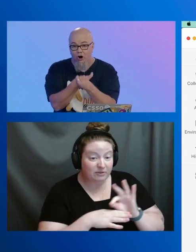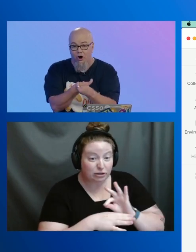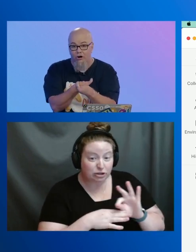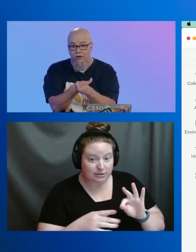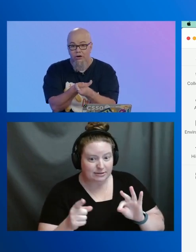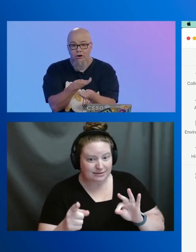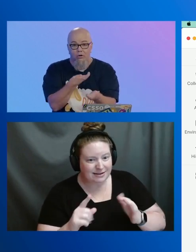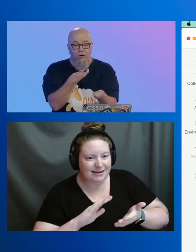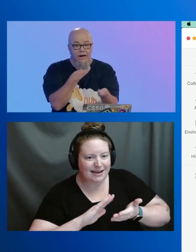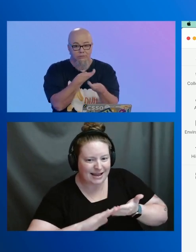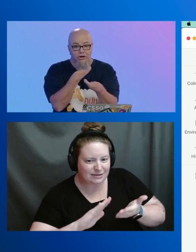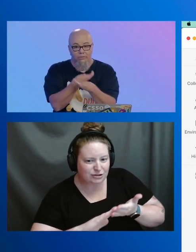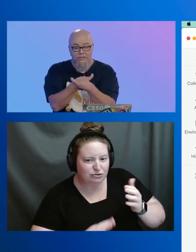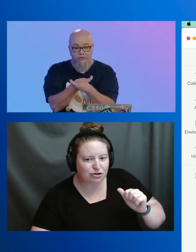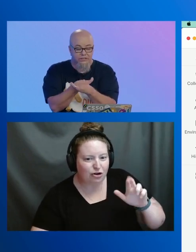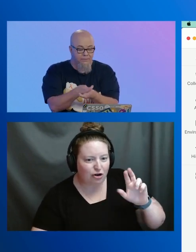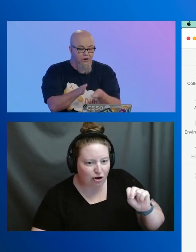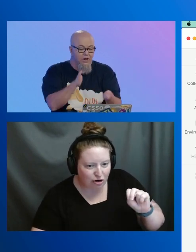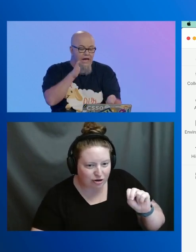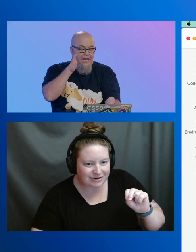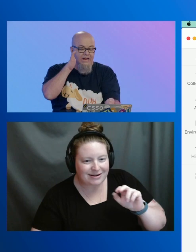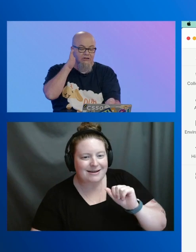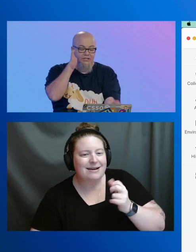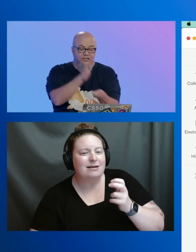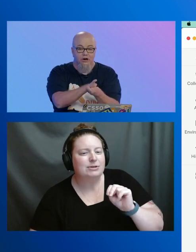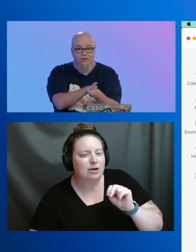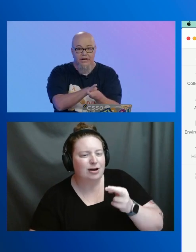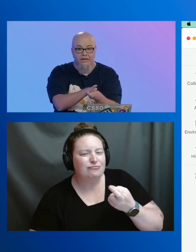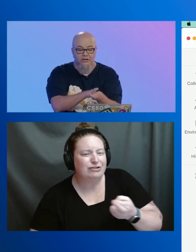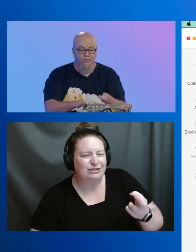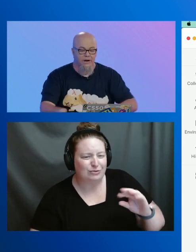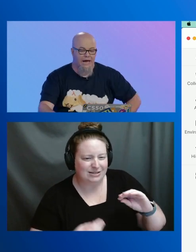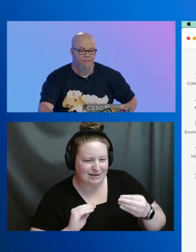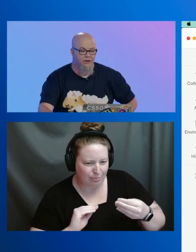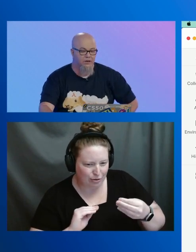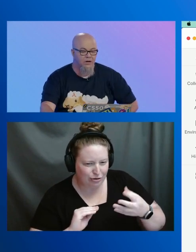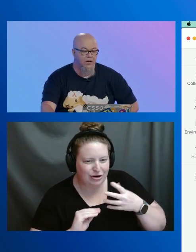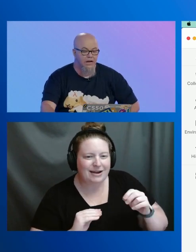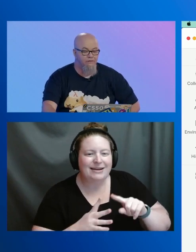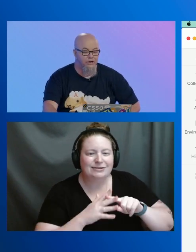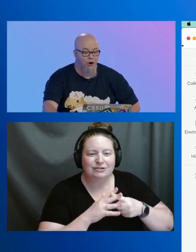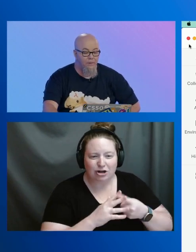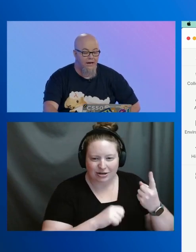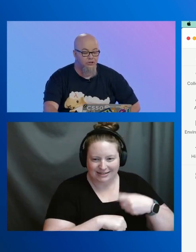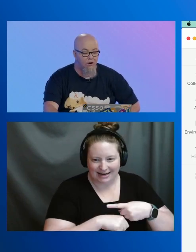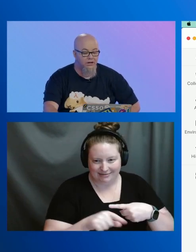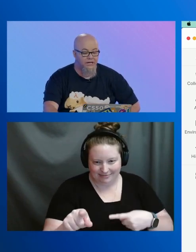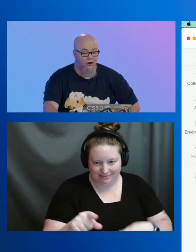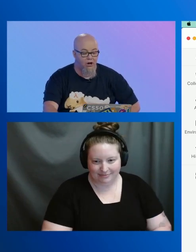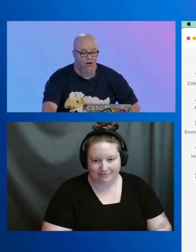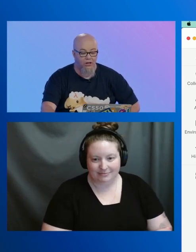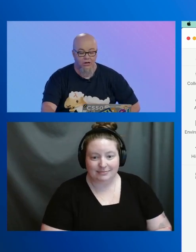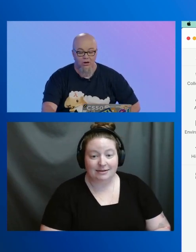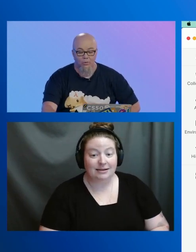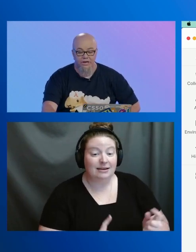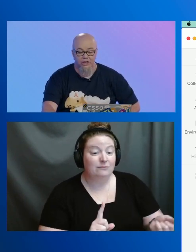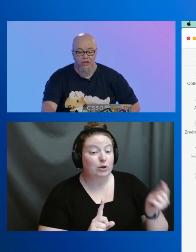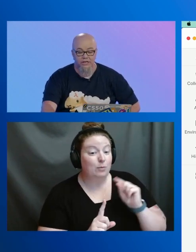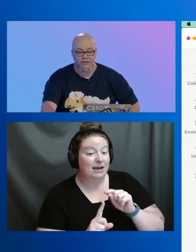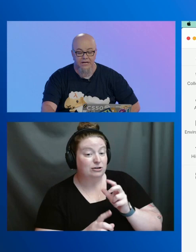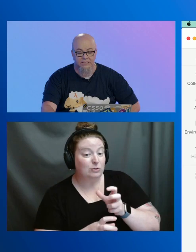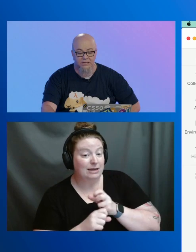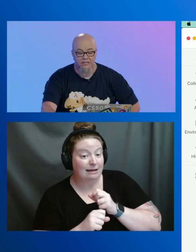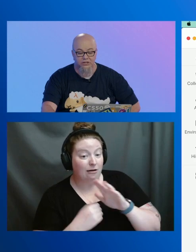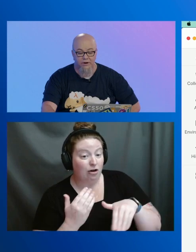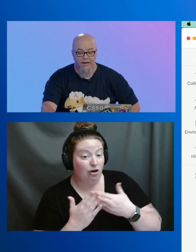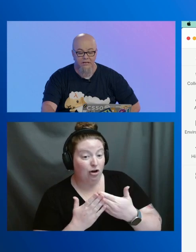execution ARN, or Amazon resource number, and here's the start date. Here's where it happened. Now, if we go back to our get all, we can look